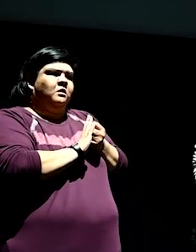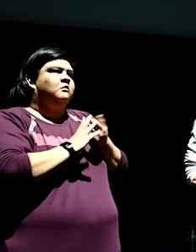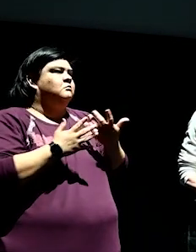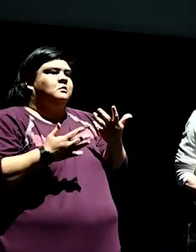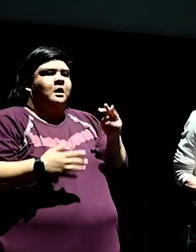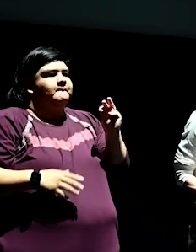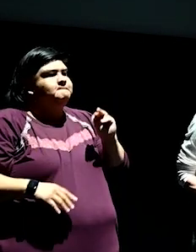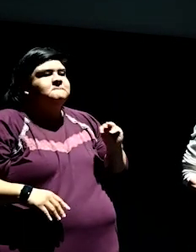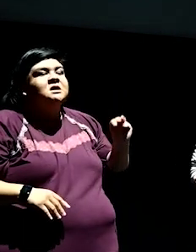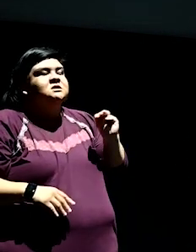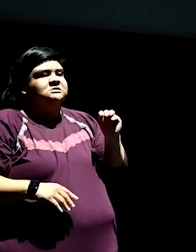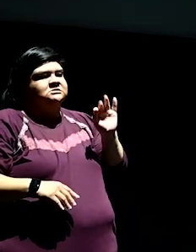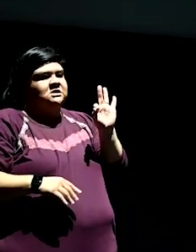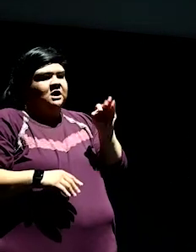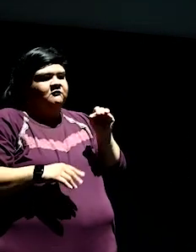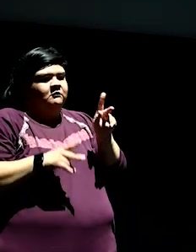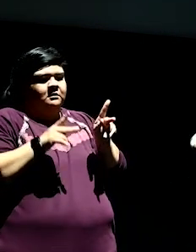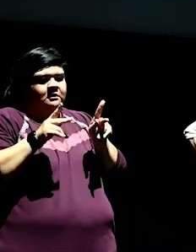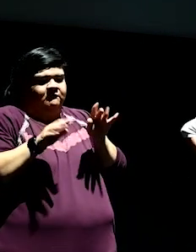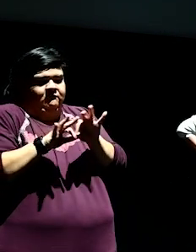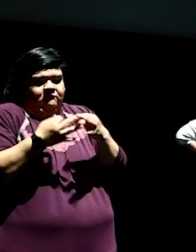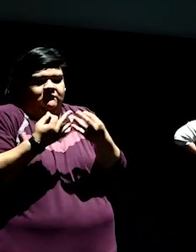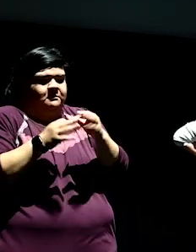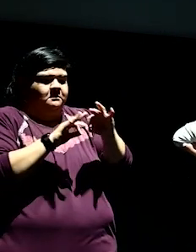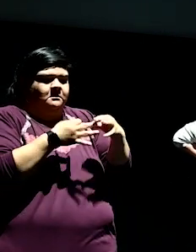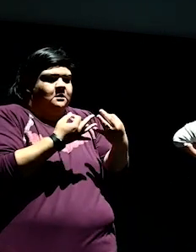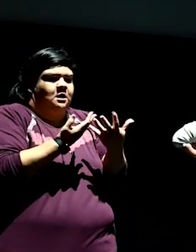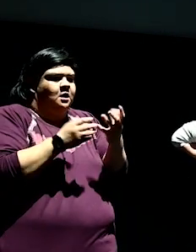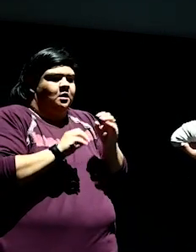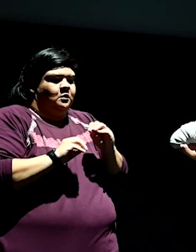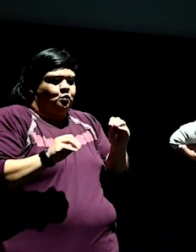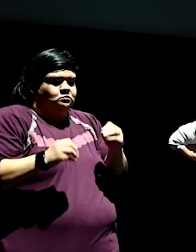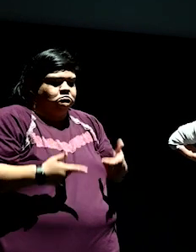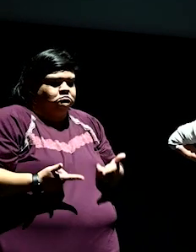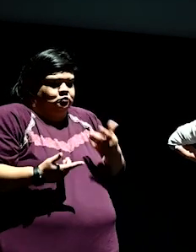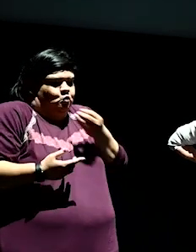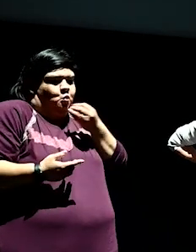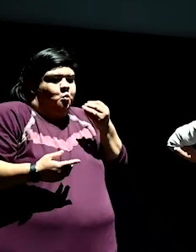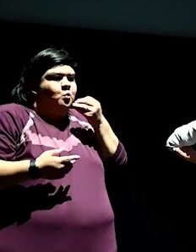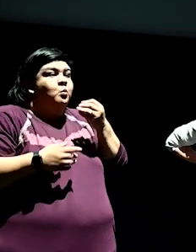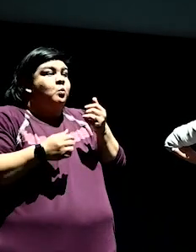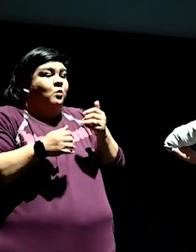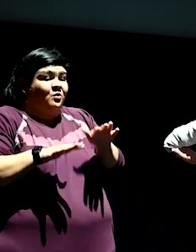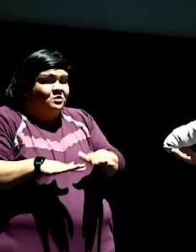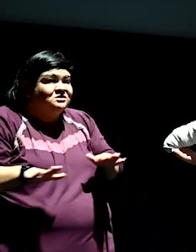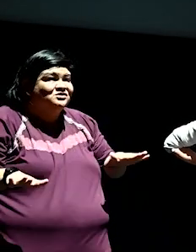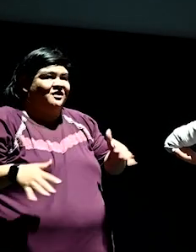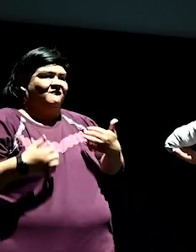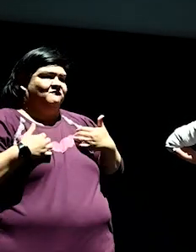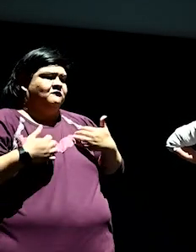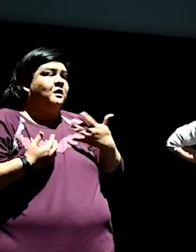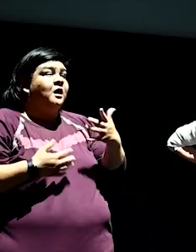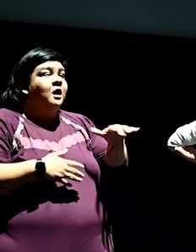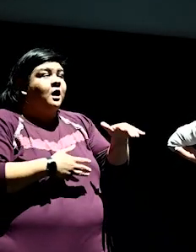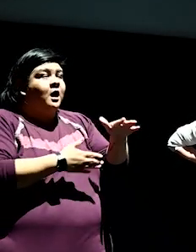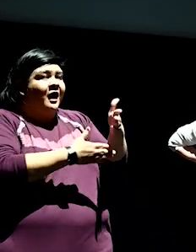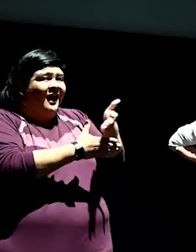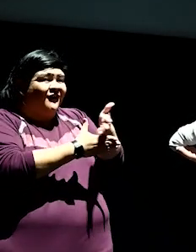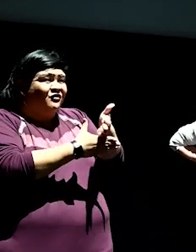millions of displaced families with young children. The average age of